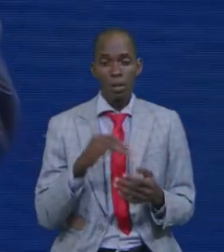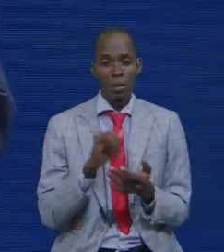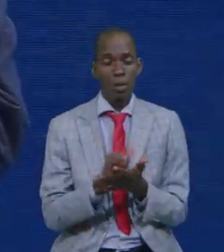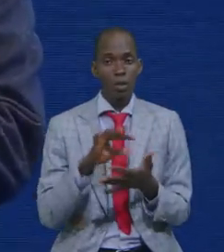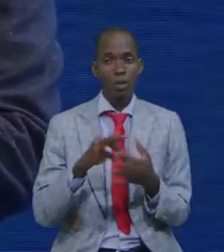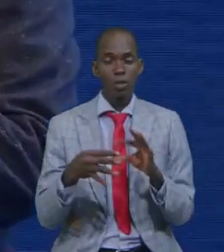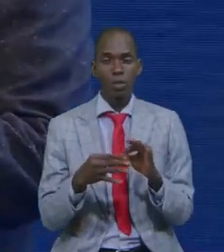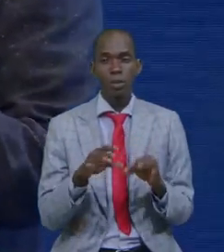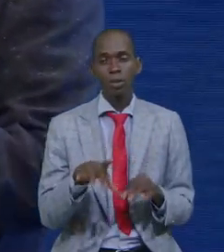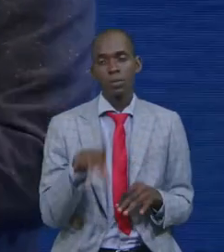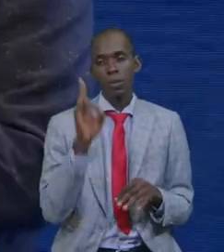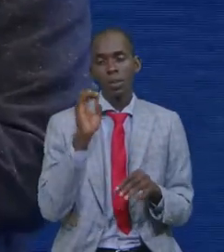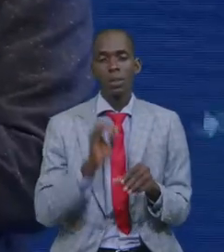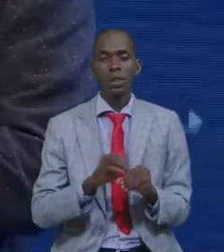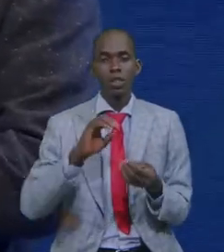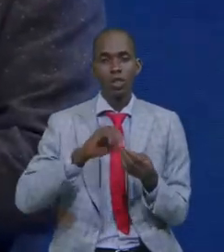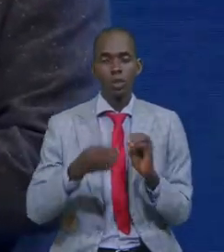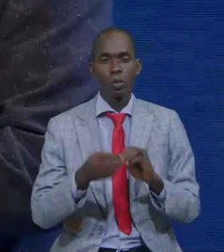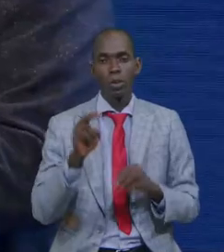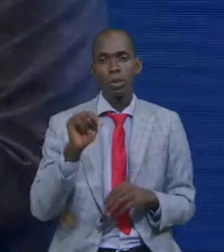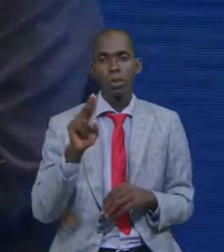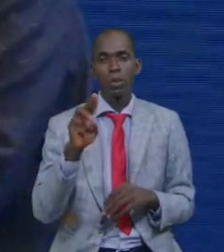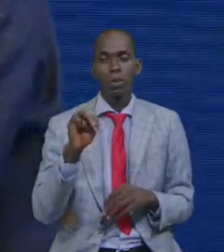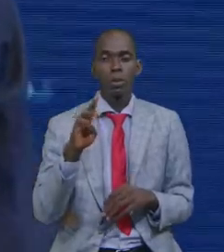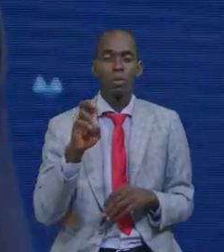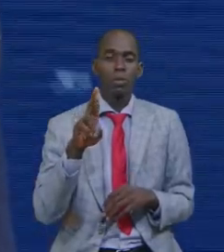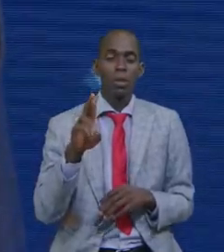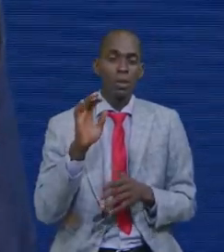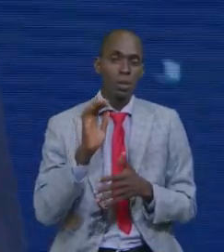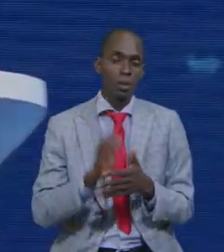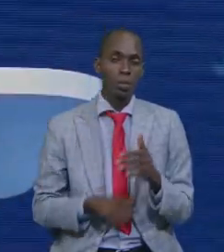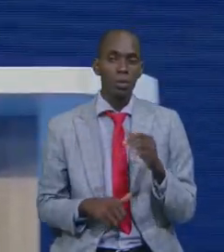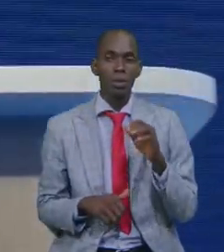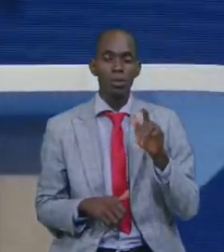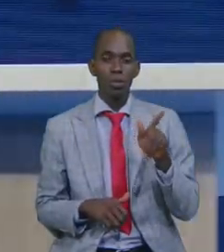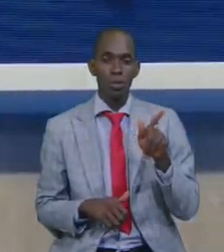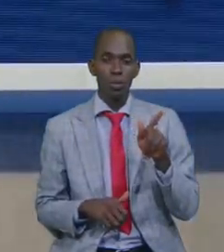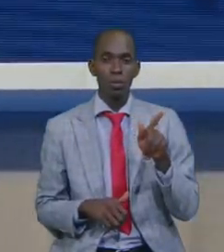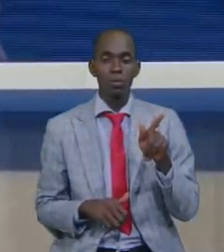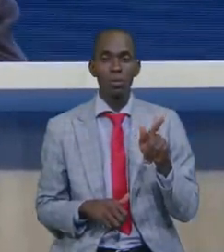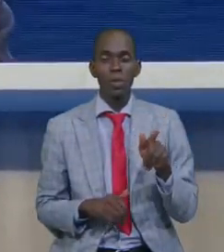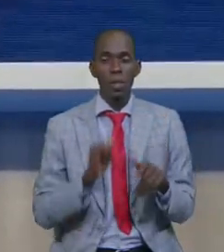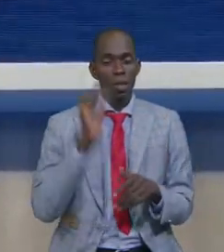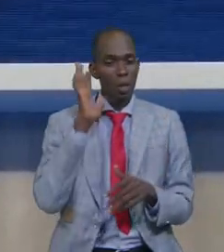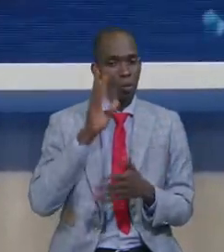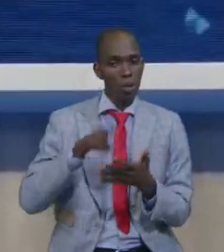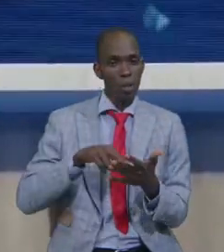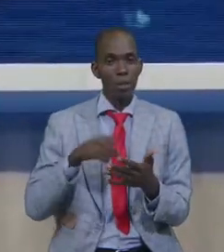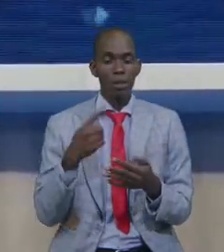in Numbers chapter 21. Let me read the story to you. Then I'll make